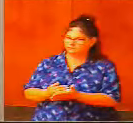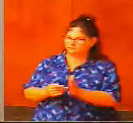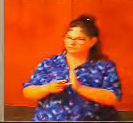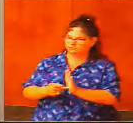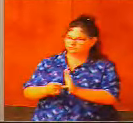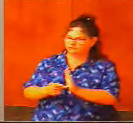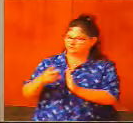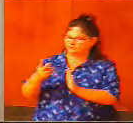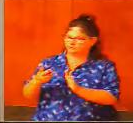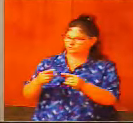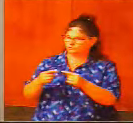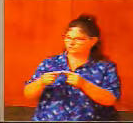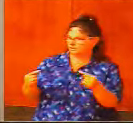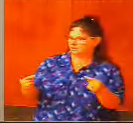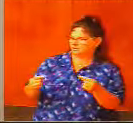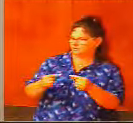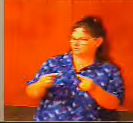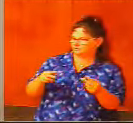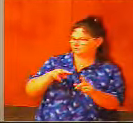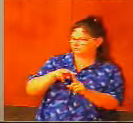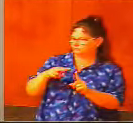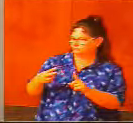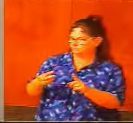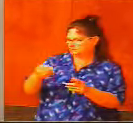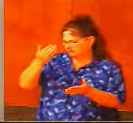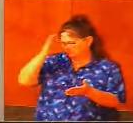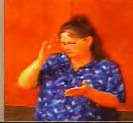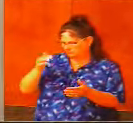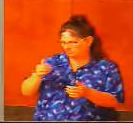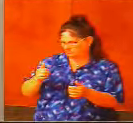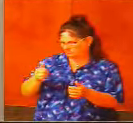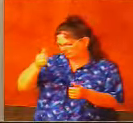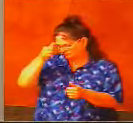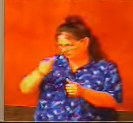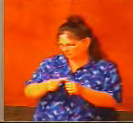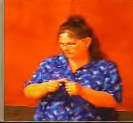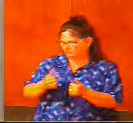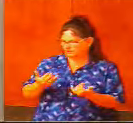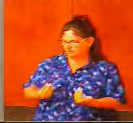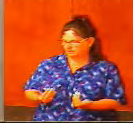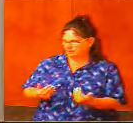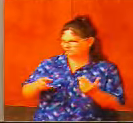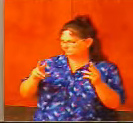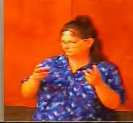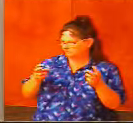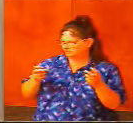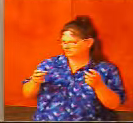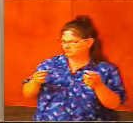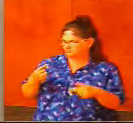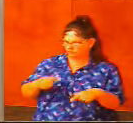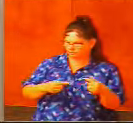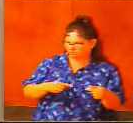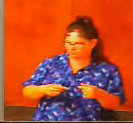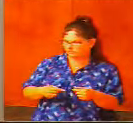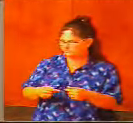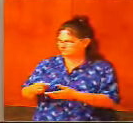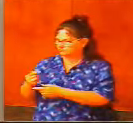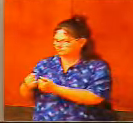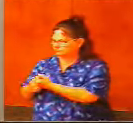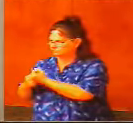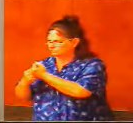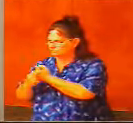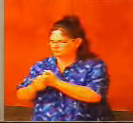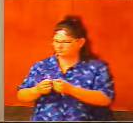presented two opposing viewpoints. I don't even now remember what the subject was, and arguments pro and con for